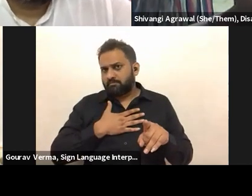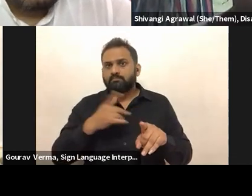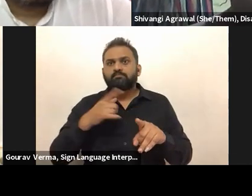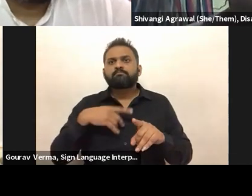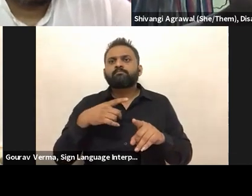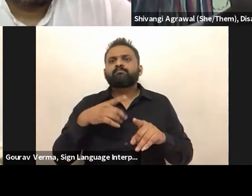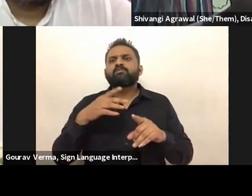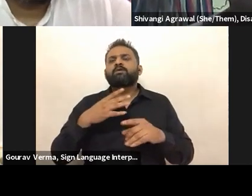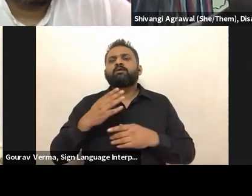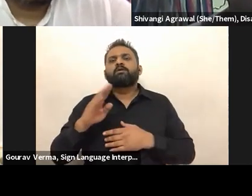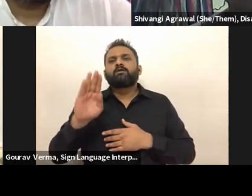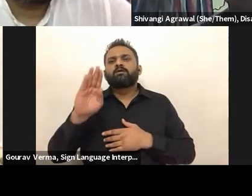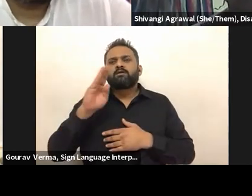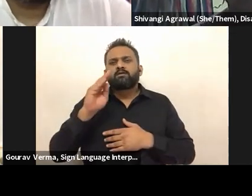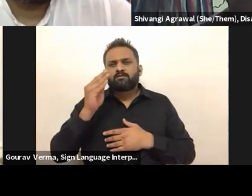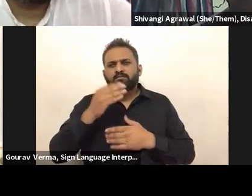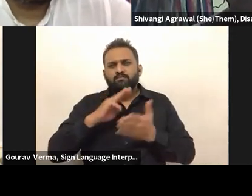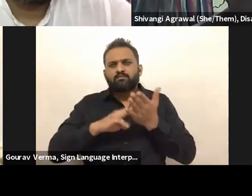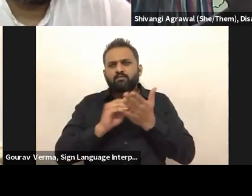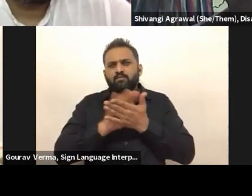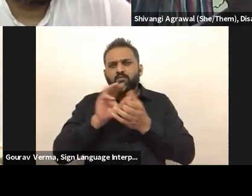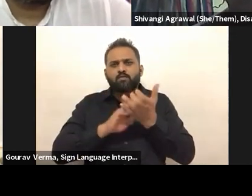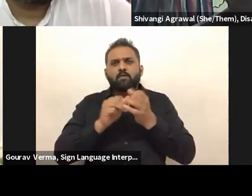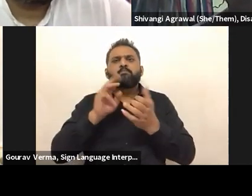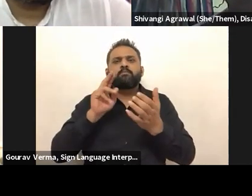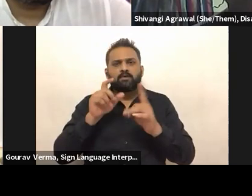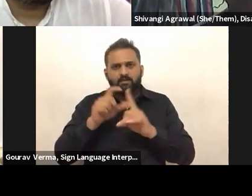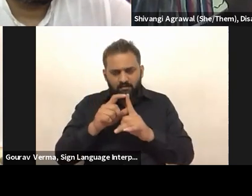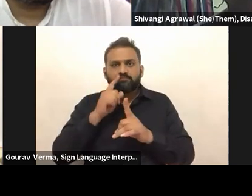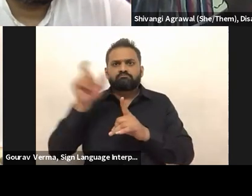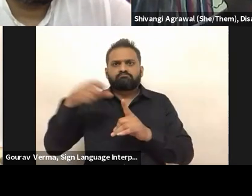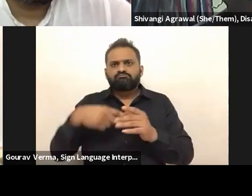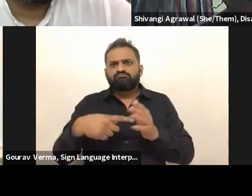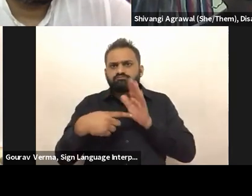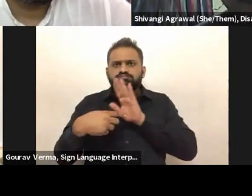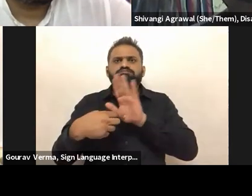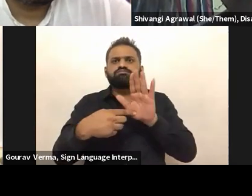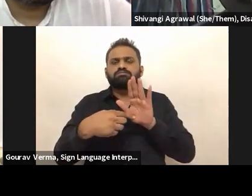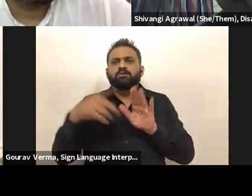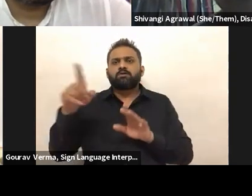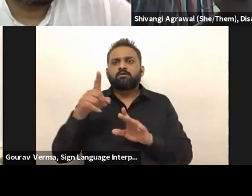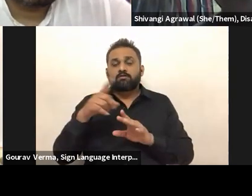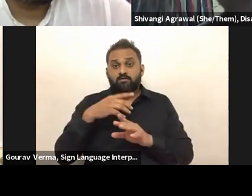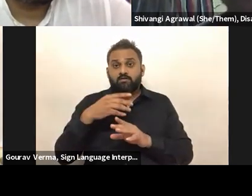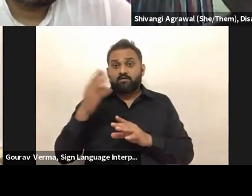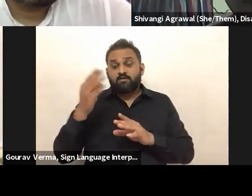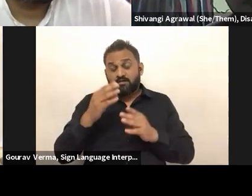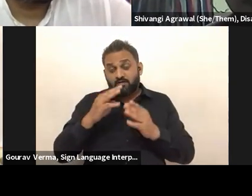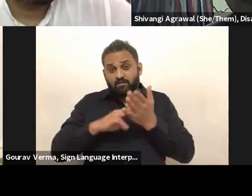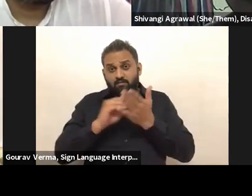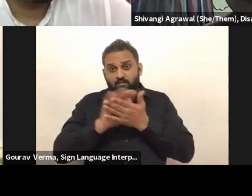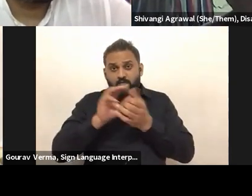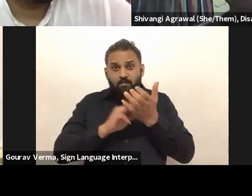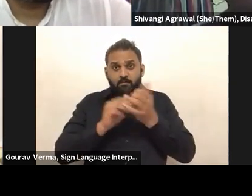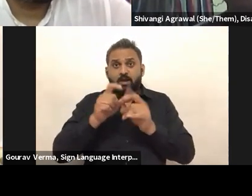was someone who really stood up for the underrepresented. If Prophet Muhammad was here today to be able to speak for